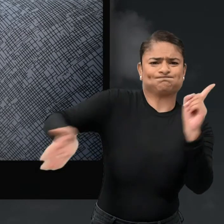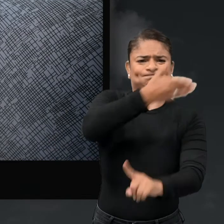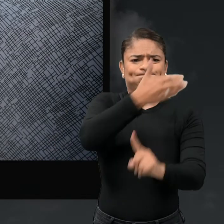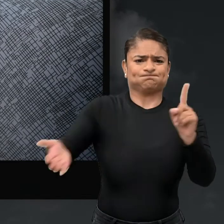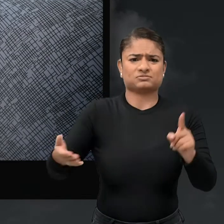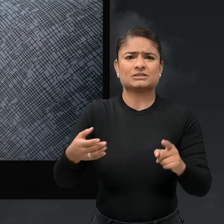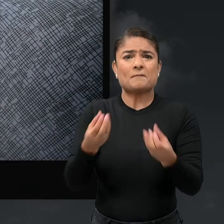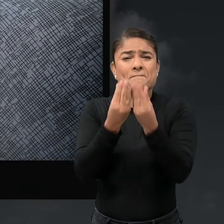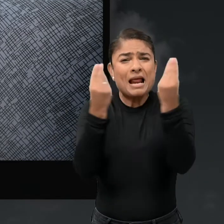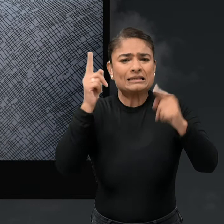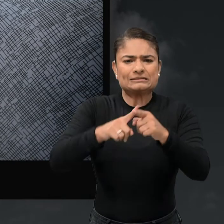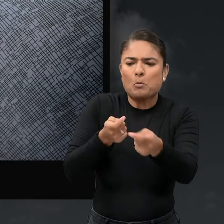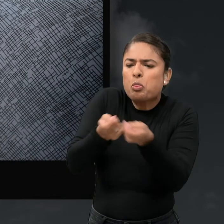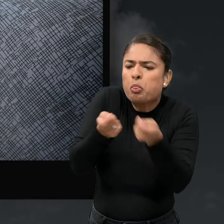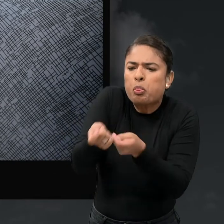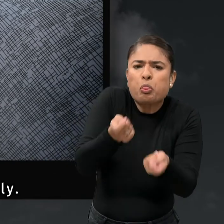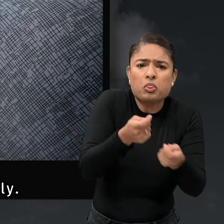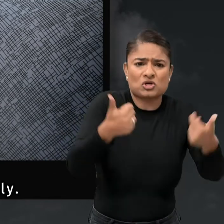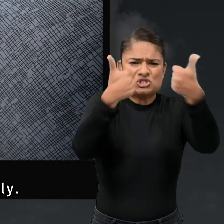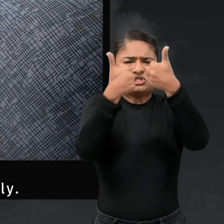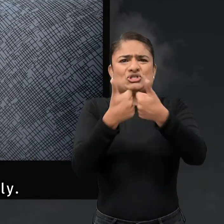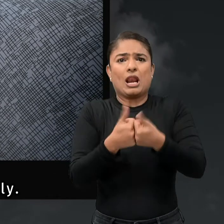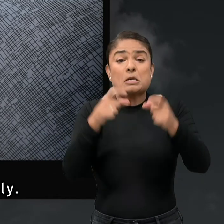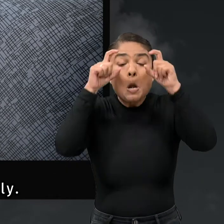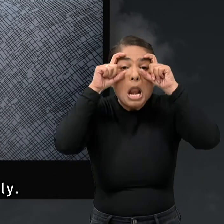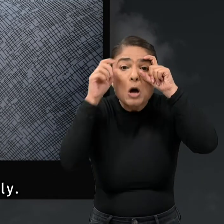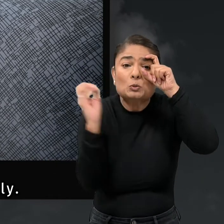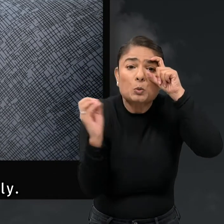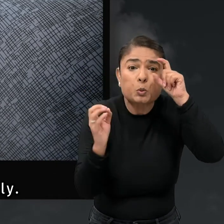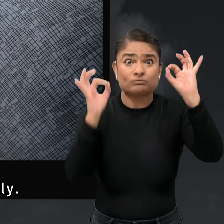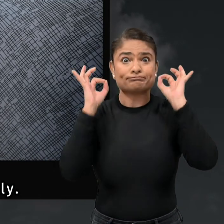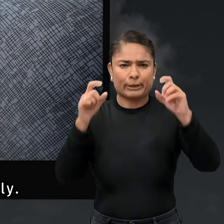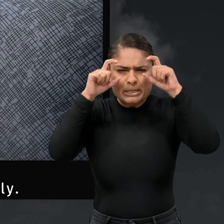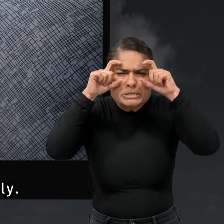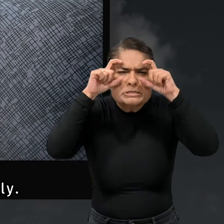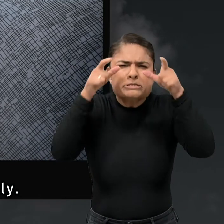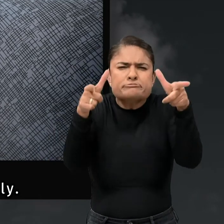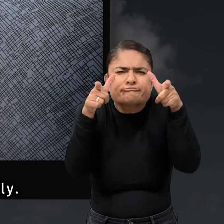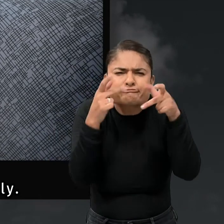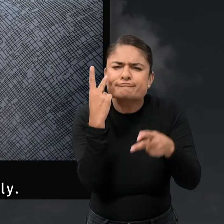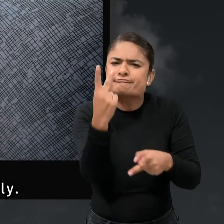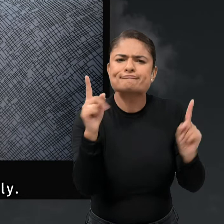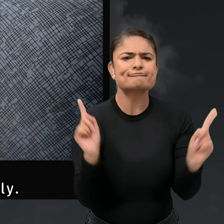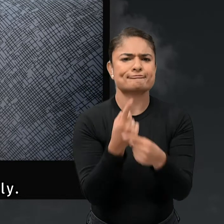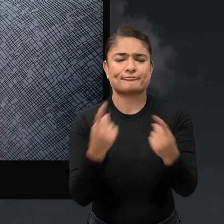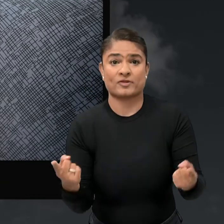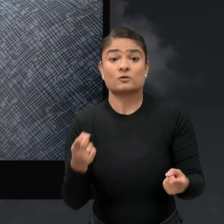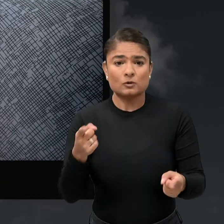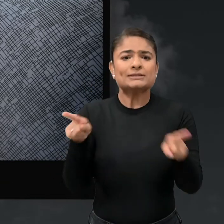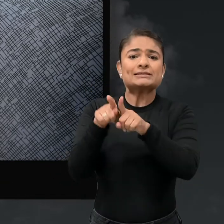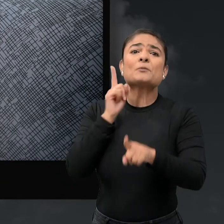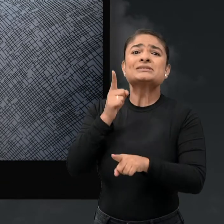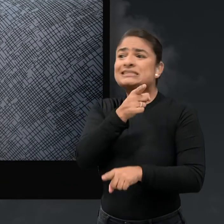no support. At times they were teased. There were challenges of getting glasses and they couldn't see properly. There